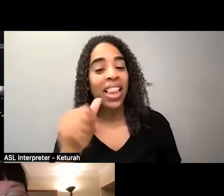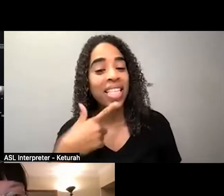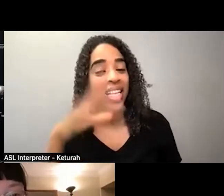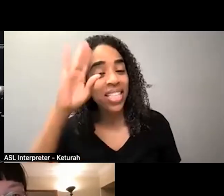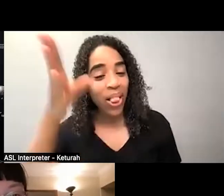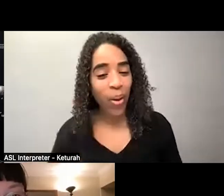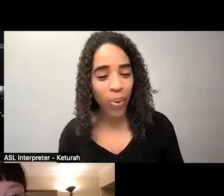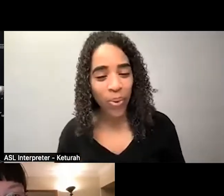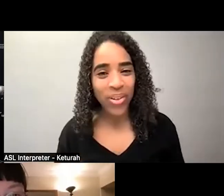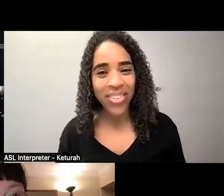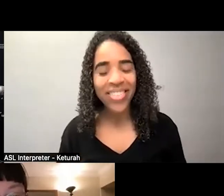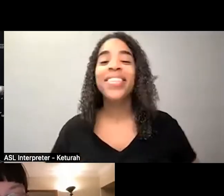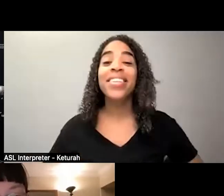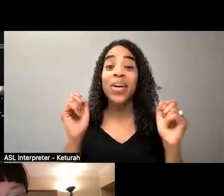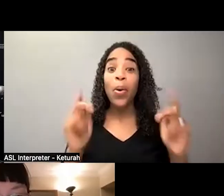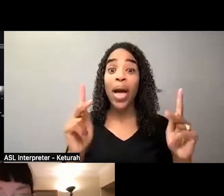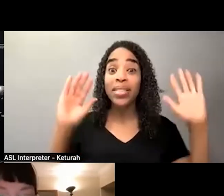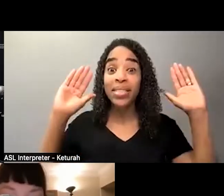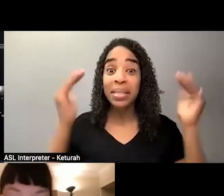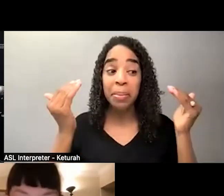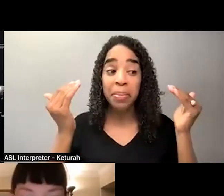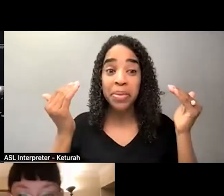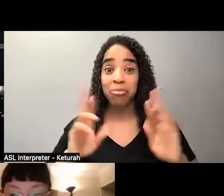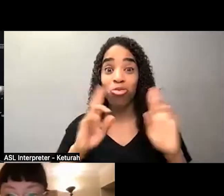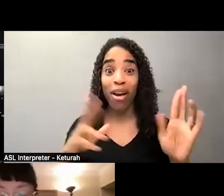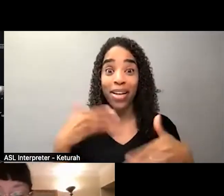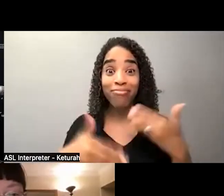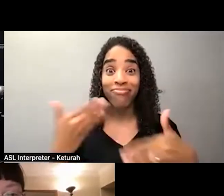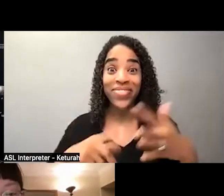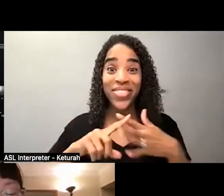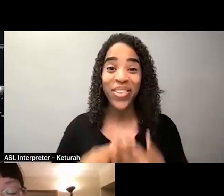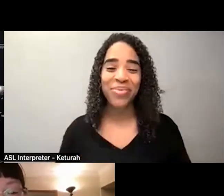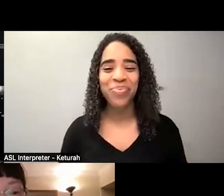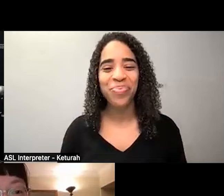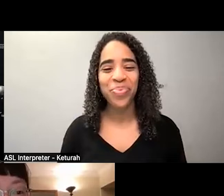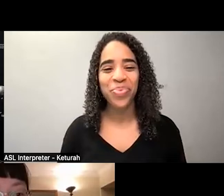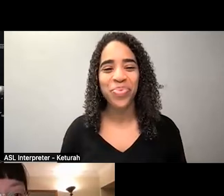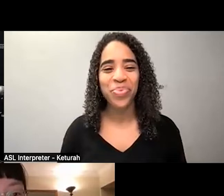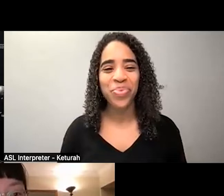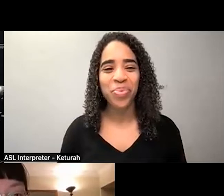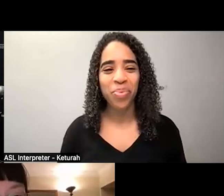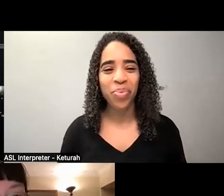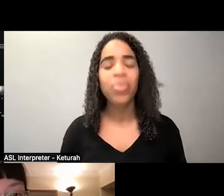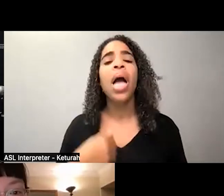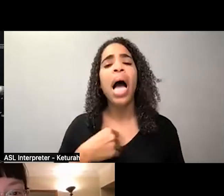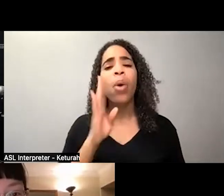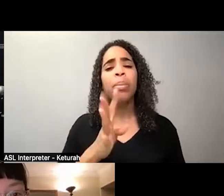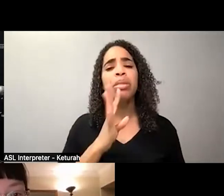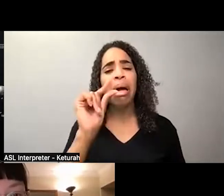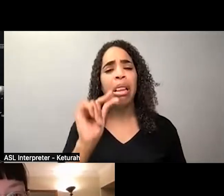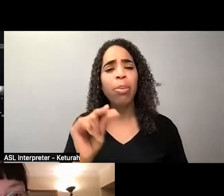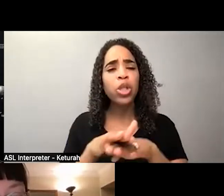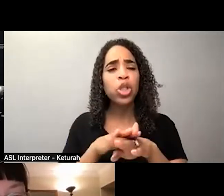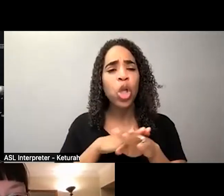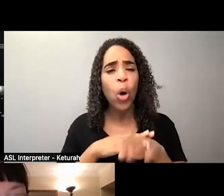All right, it seems we are ready to get started. Might be talking a little bit slow. I have a bit of a